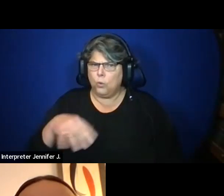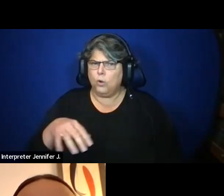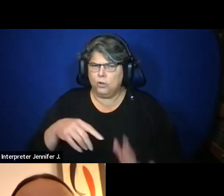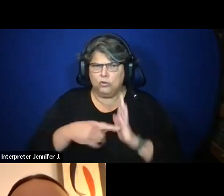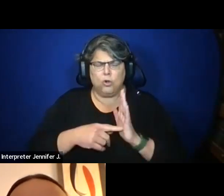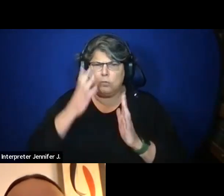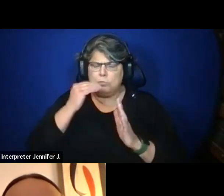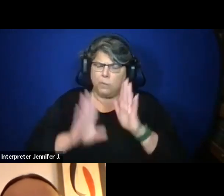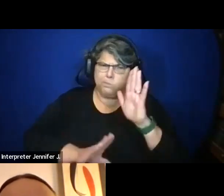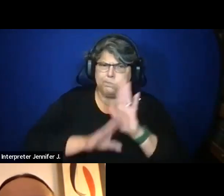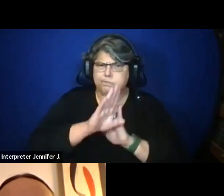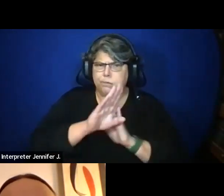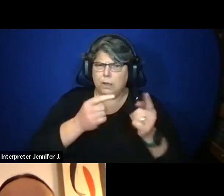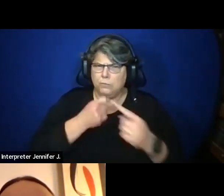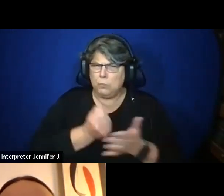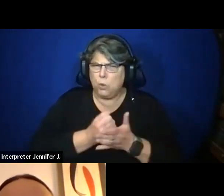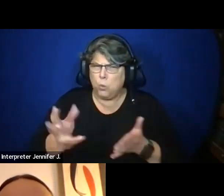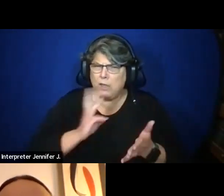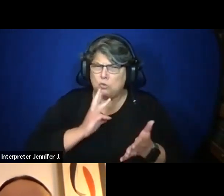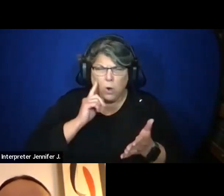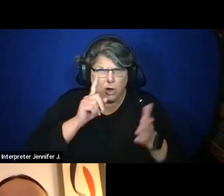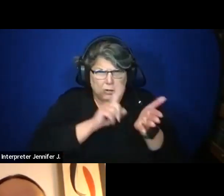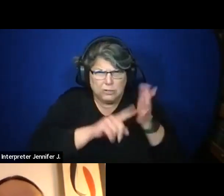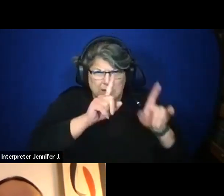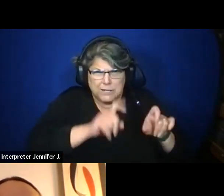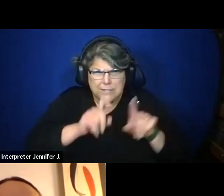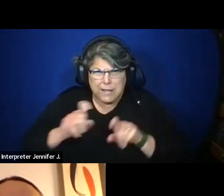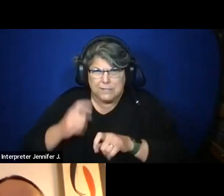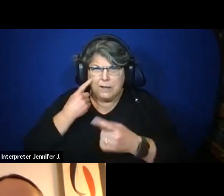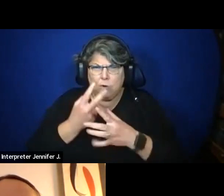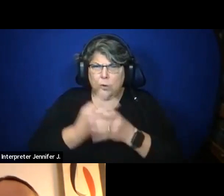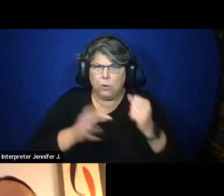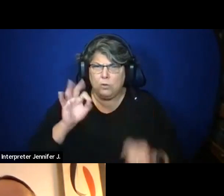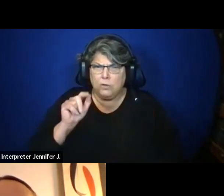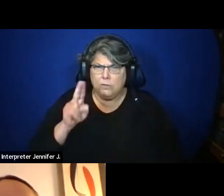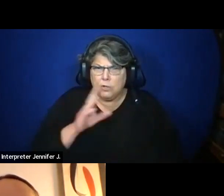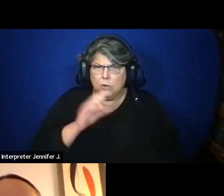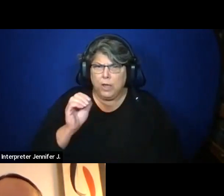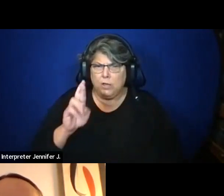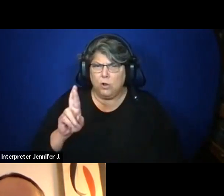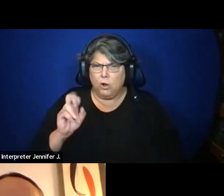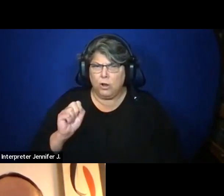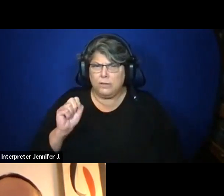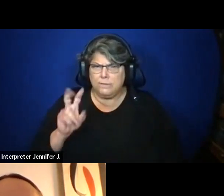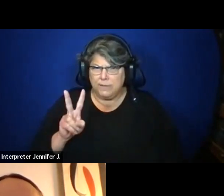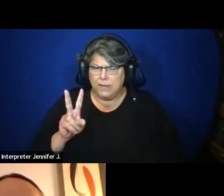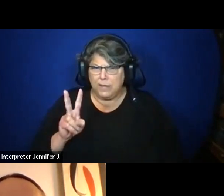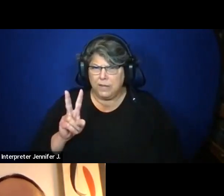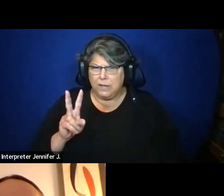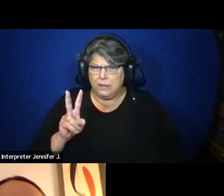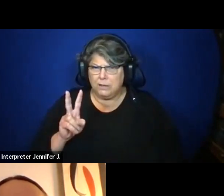spike from wastewater surveillance for both influenza and RSV. Are there